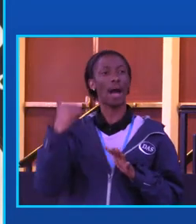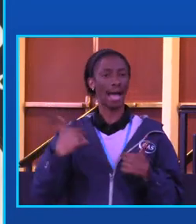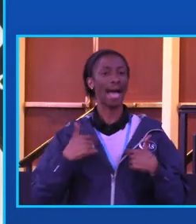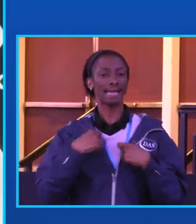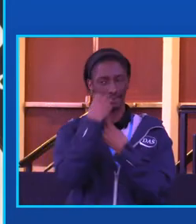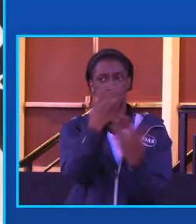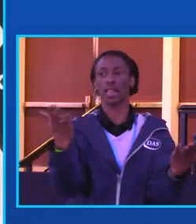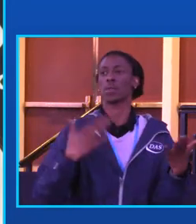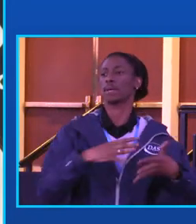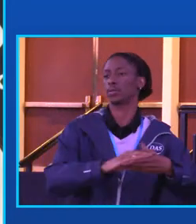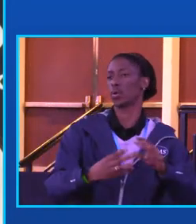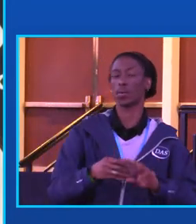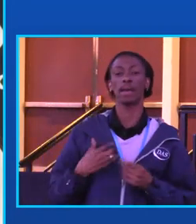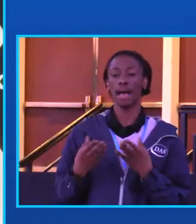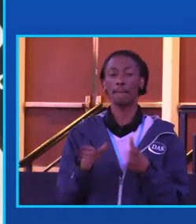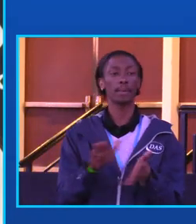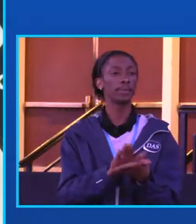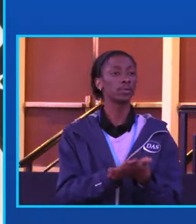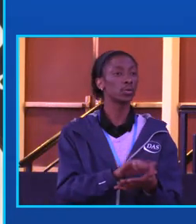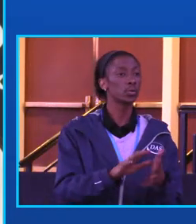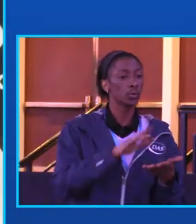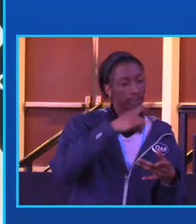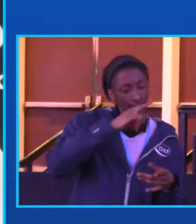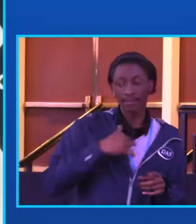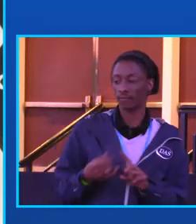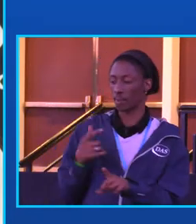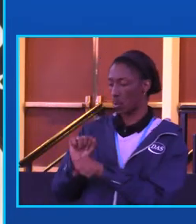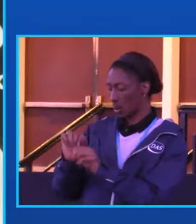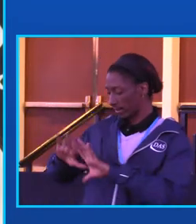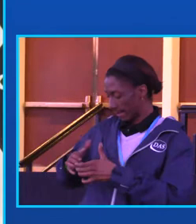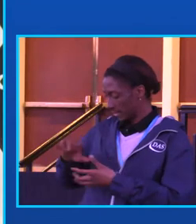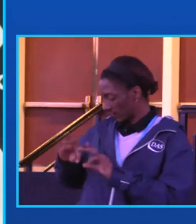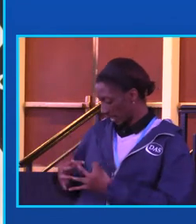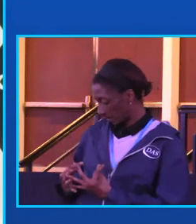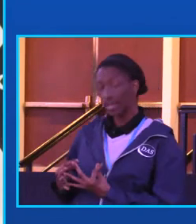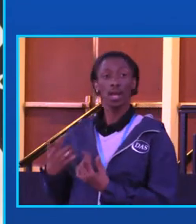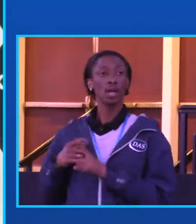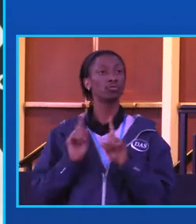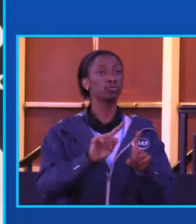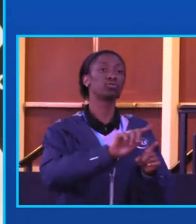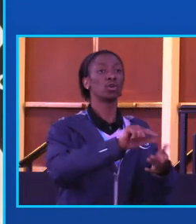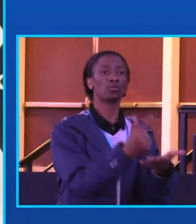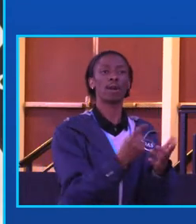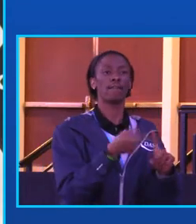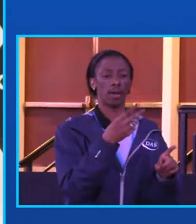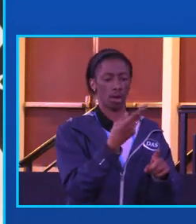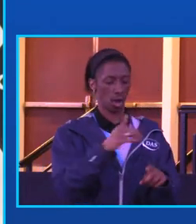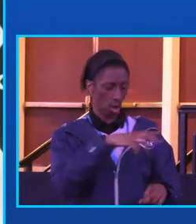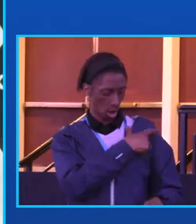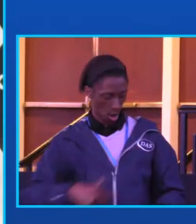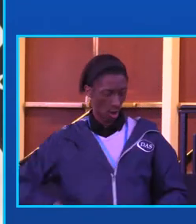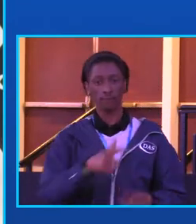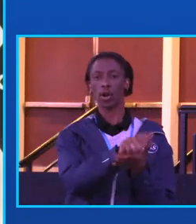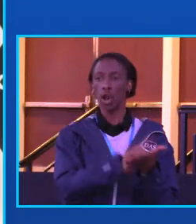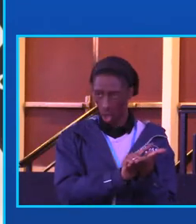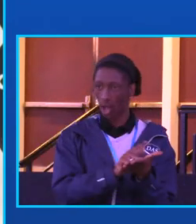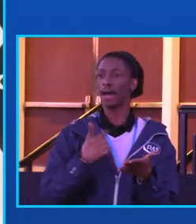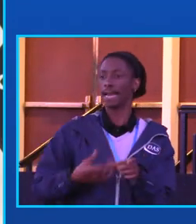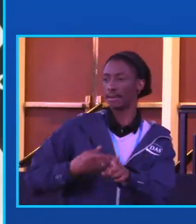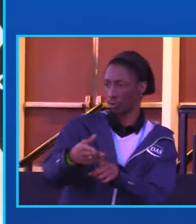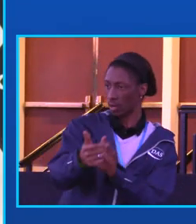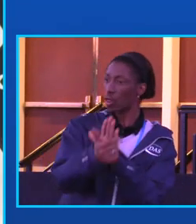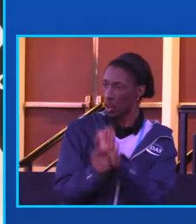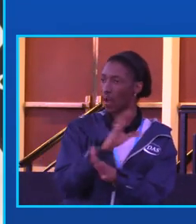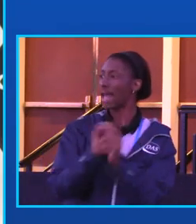A public school kid from a working class family who would go on to graduate from Harvard Law School, have a career as a lawyer and